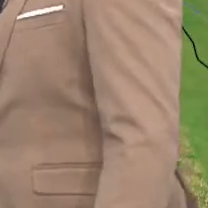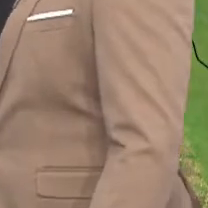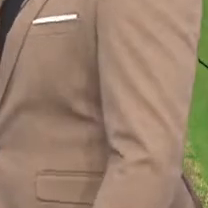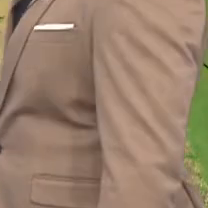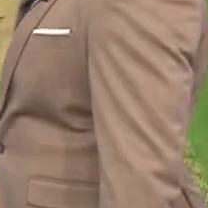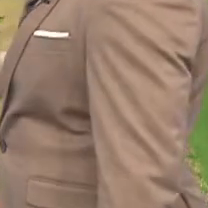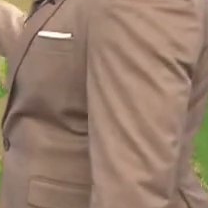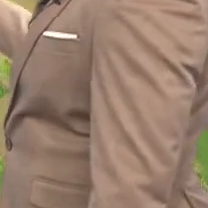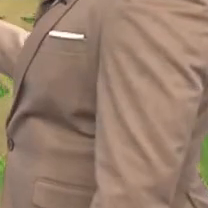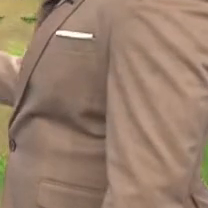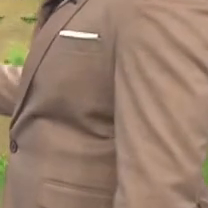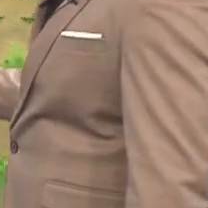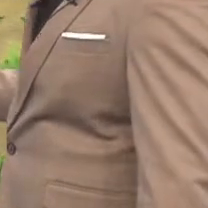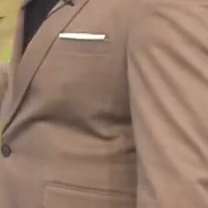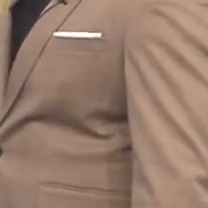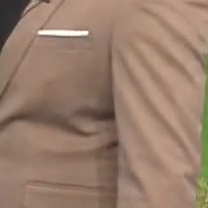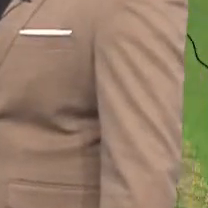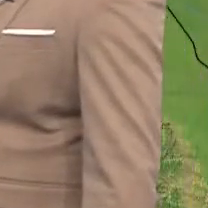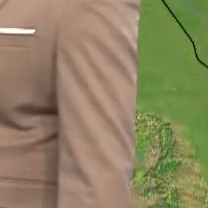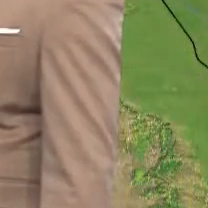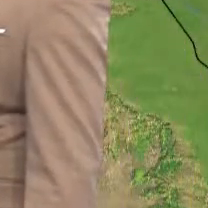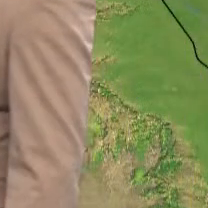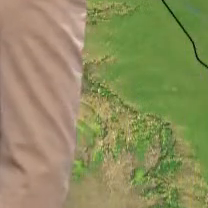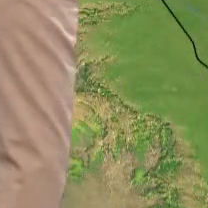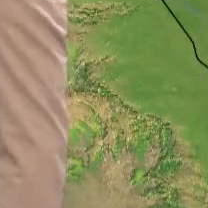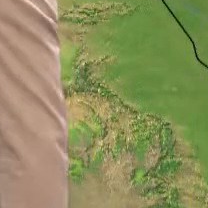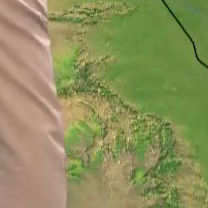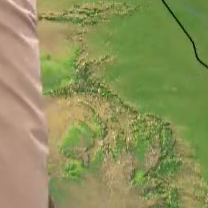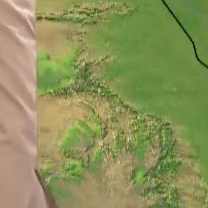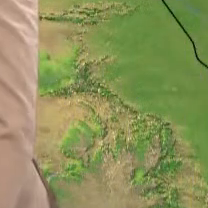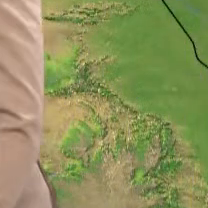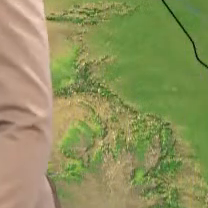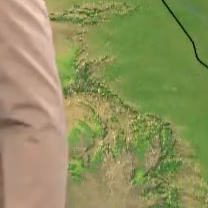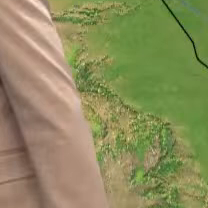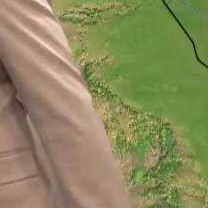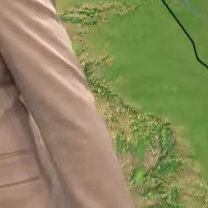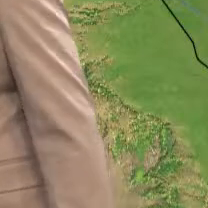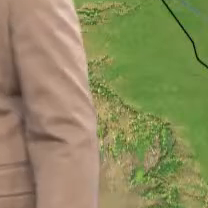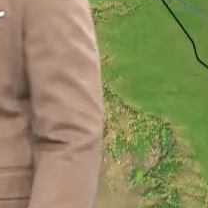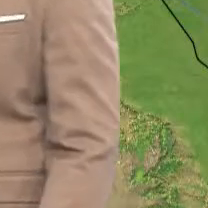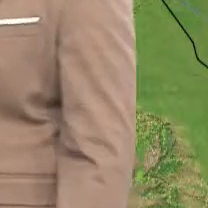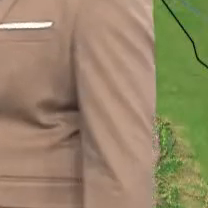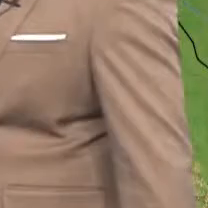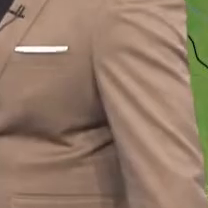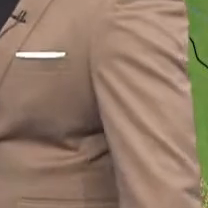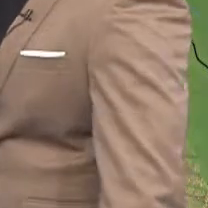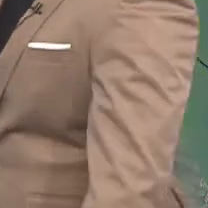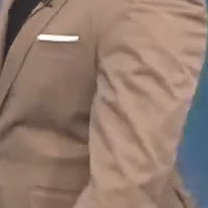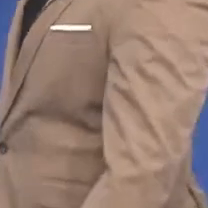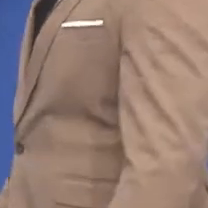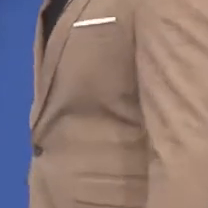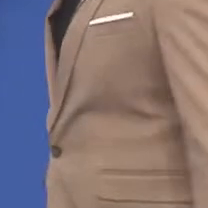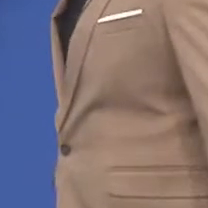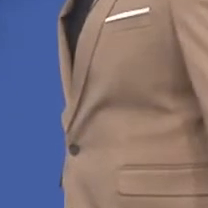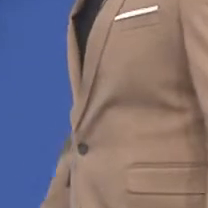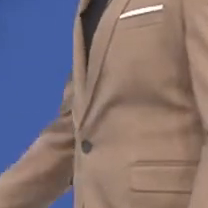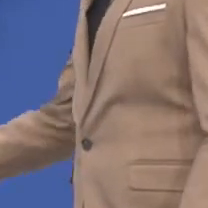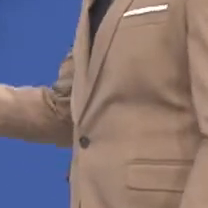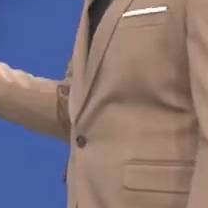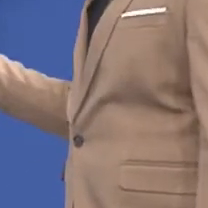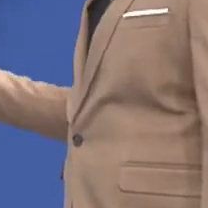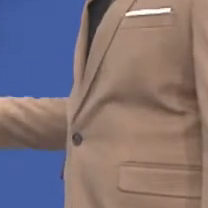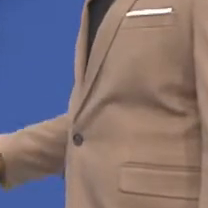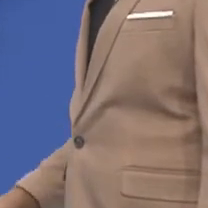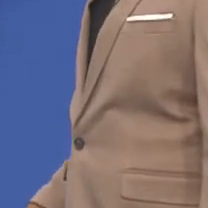in the afternoon with maximums ranging from 27 to 31 degrees Celsius. Now, as for some cities in southern Africa, showers are